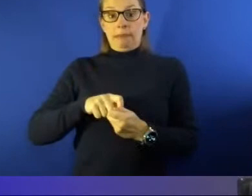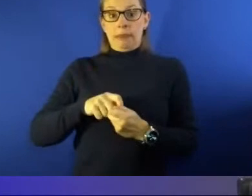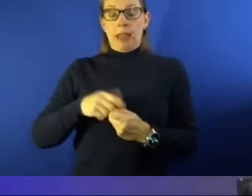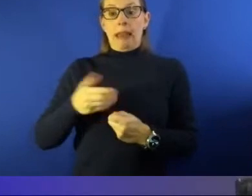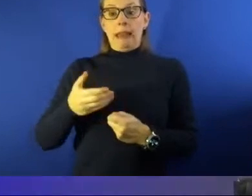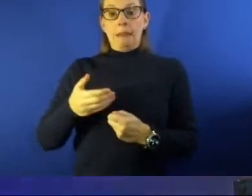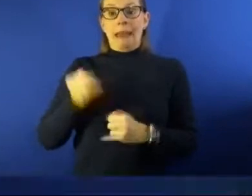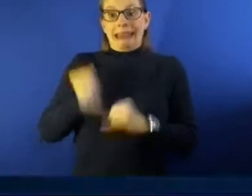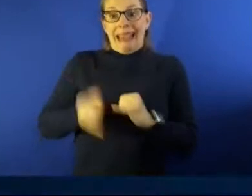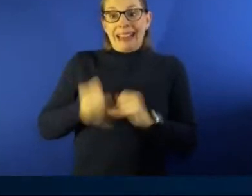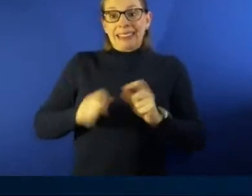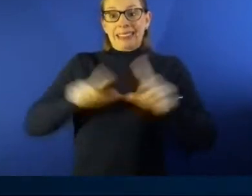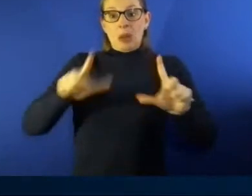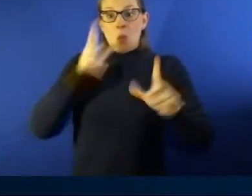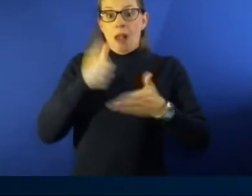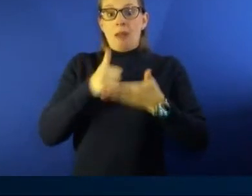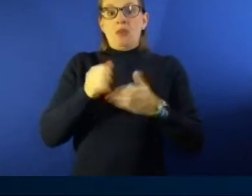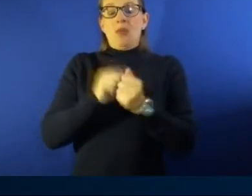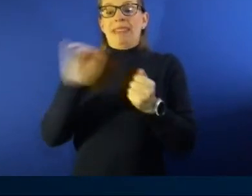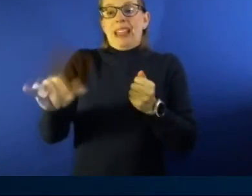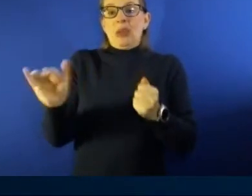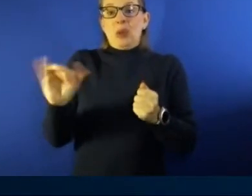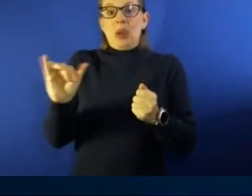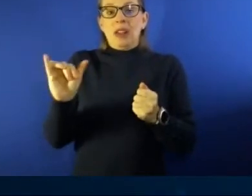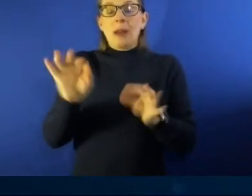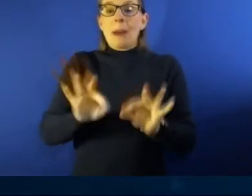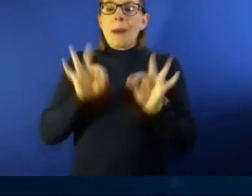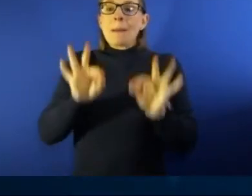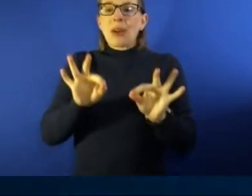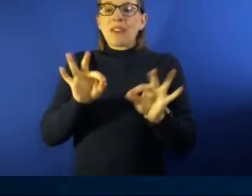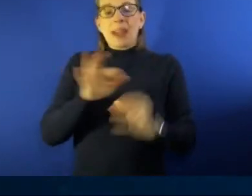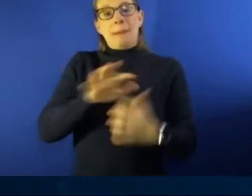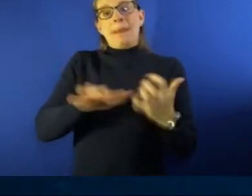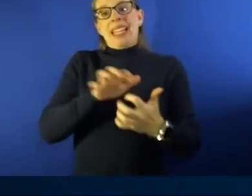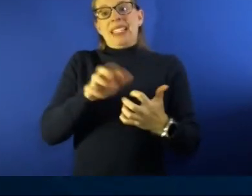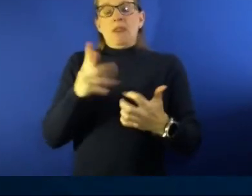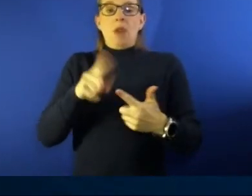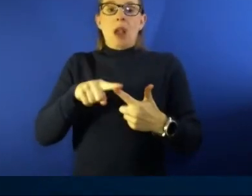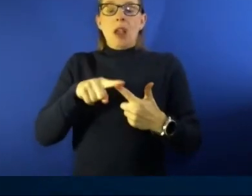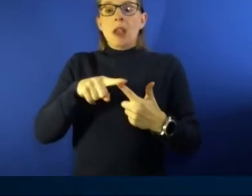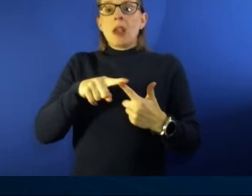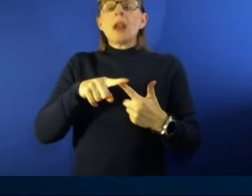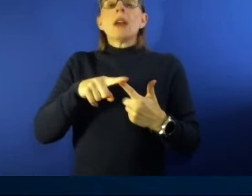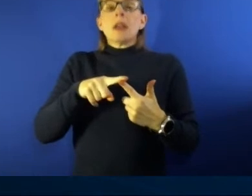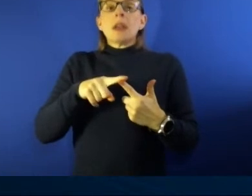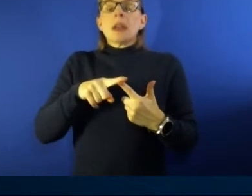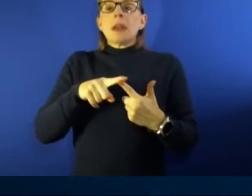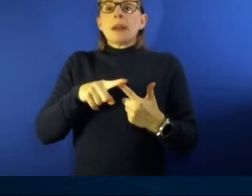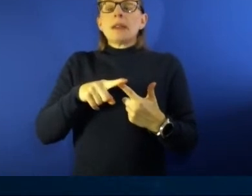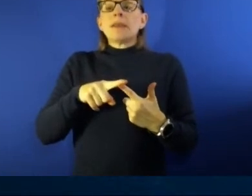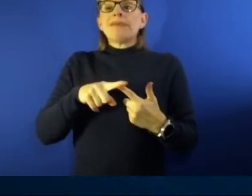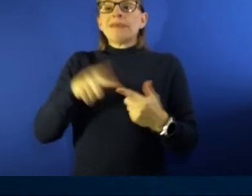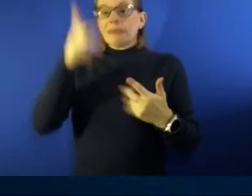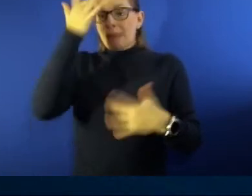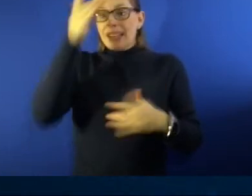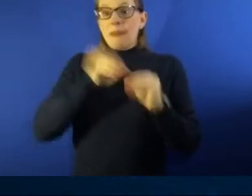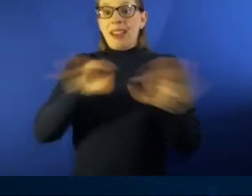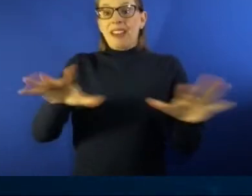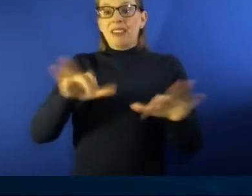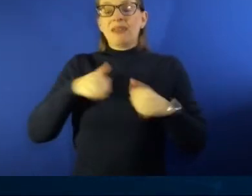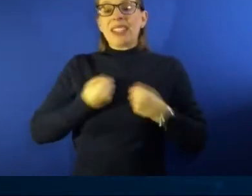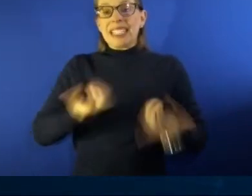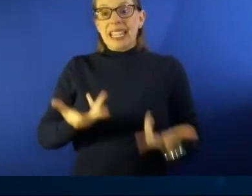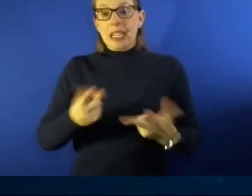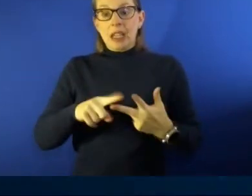too, is that it was sort of a perfect storm of pandemic fatigue, some confusing guidance regarding